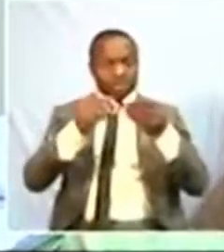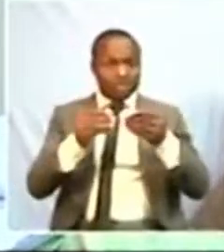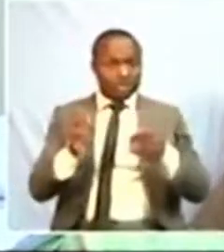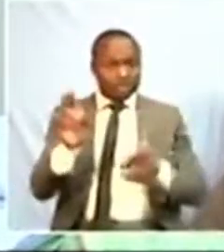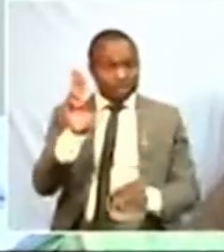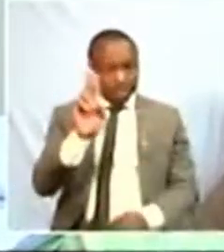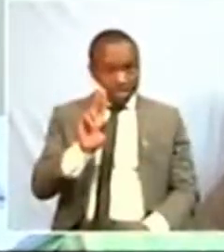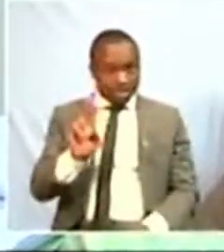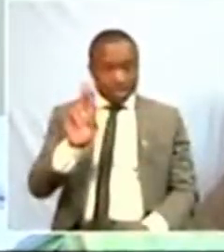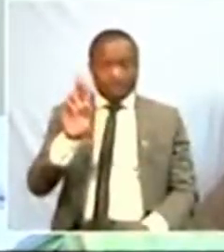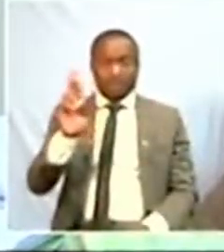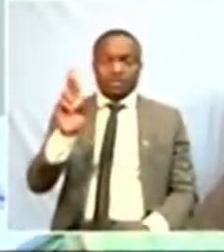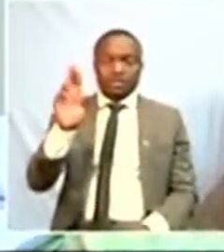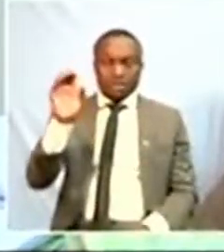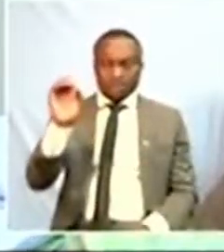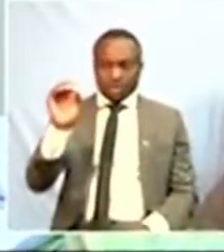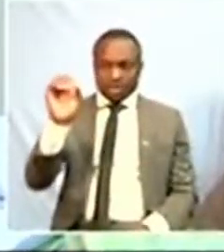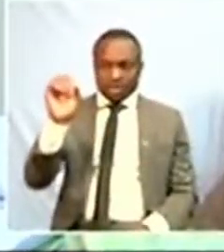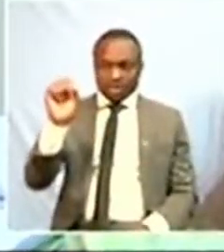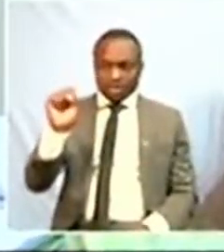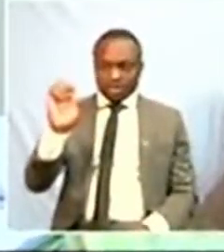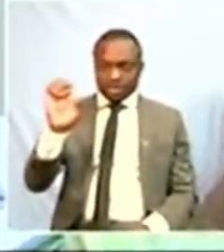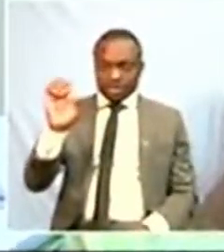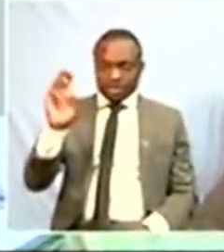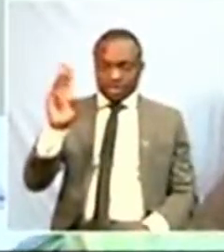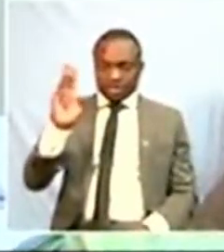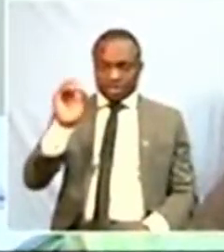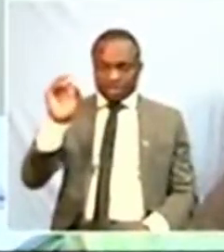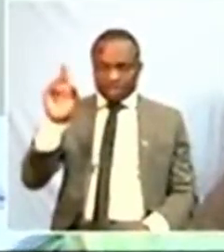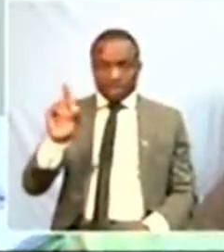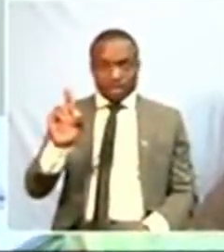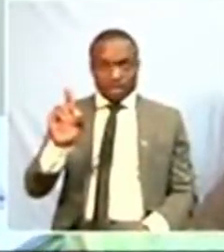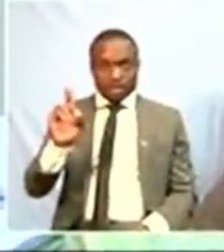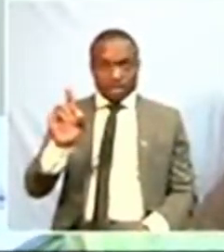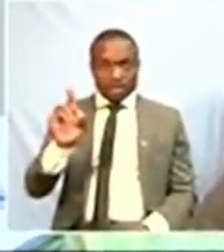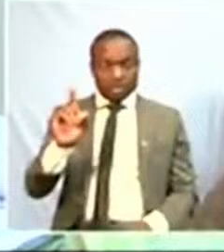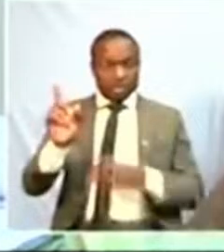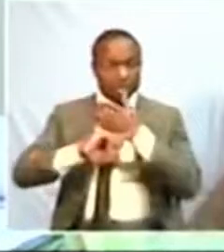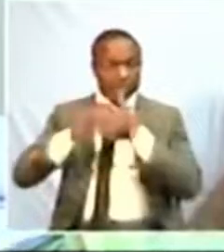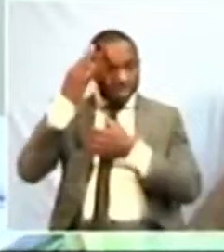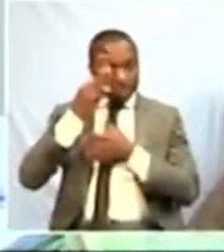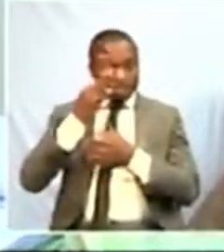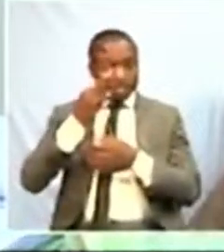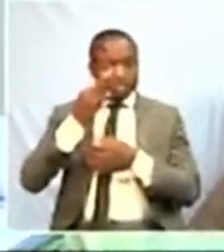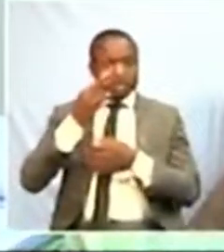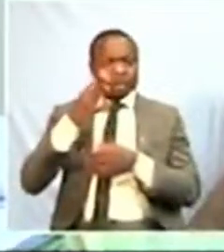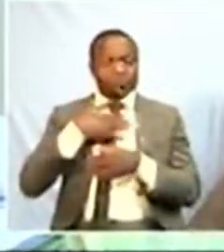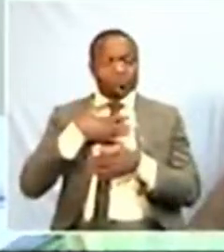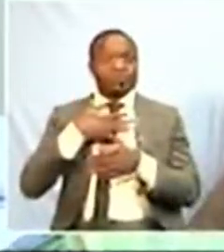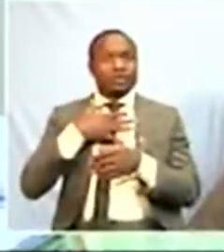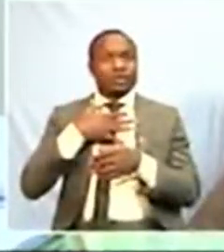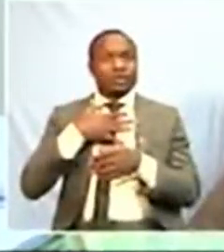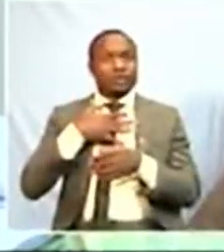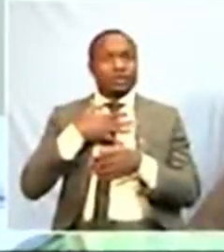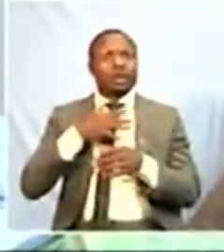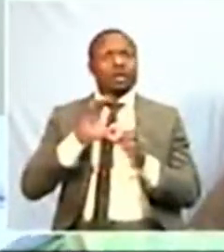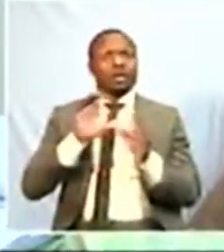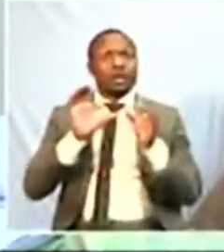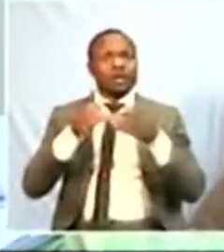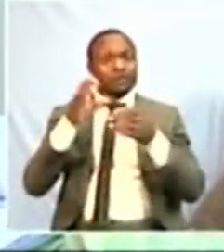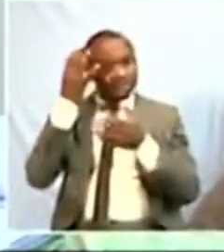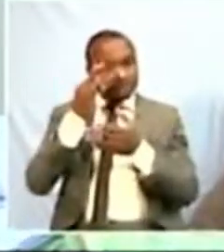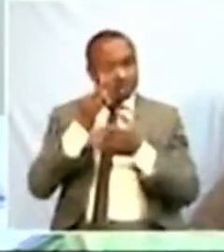Rosewood. Town Clerk, my council secretary's name is Kennedy Walia. You know him, Engineer